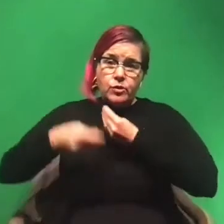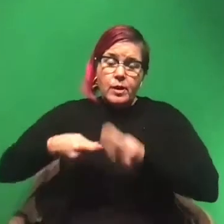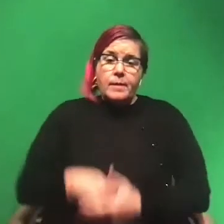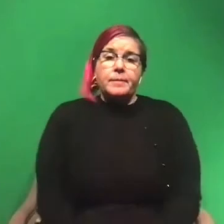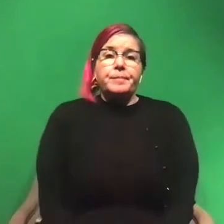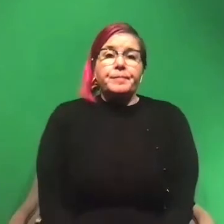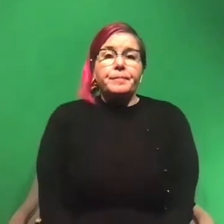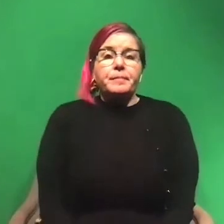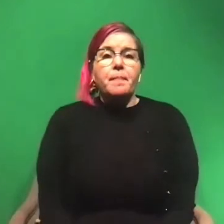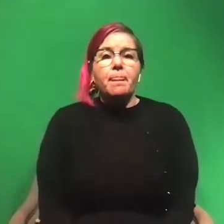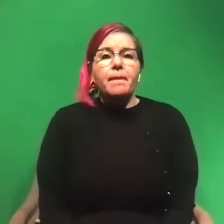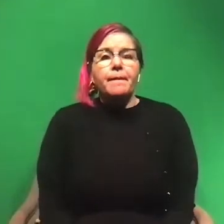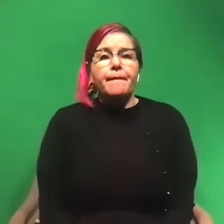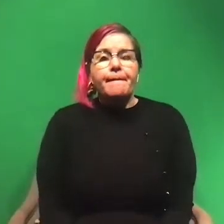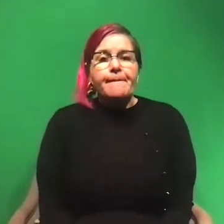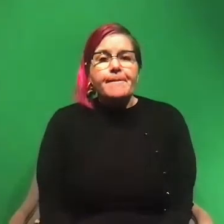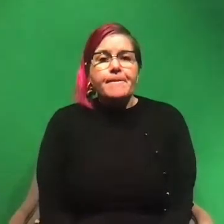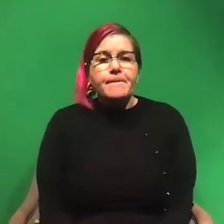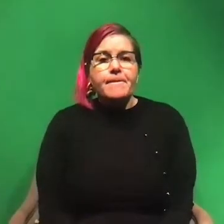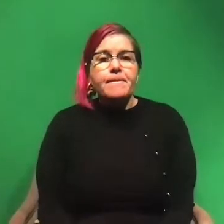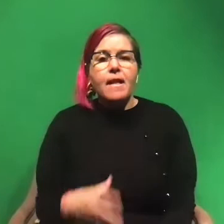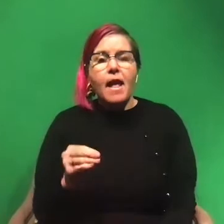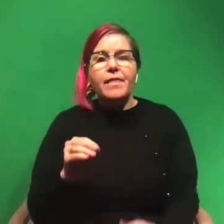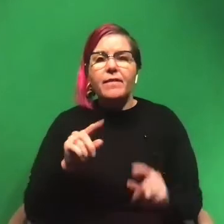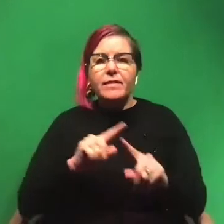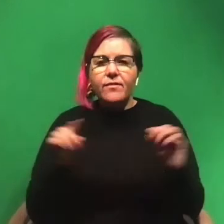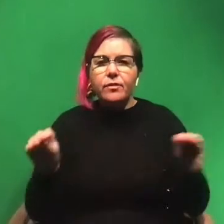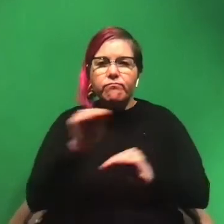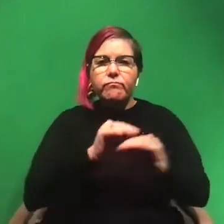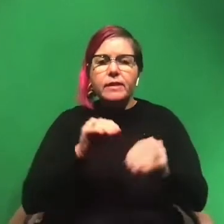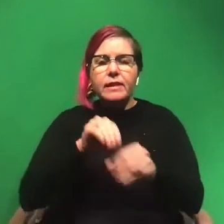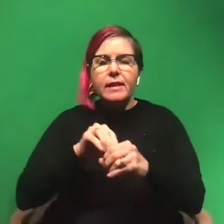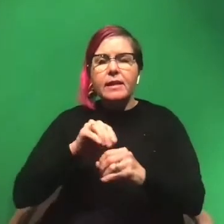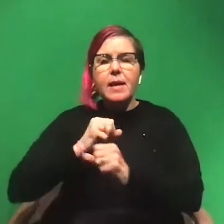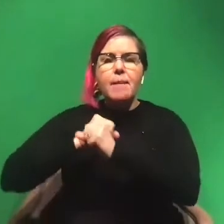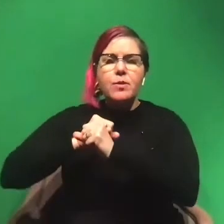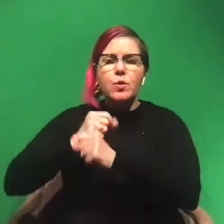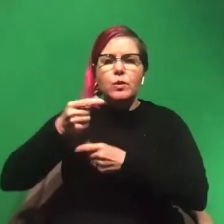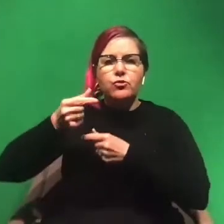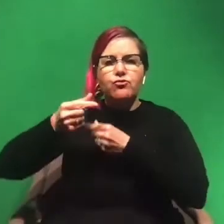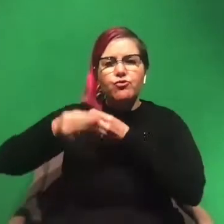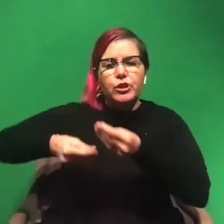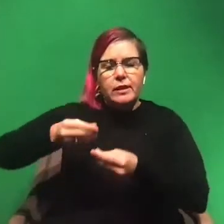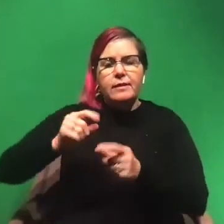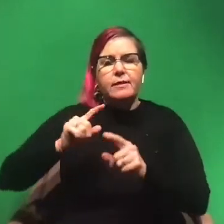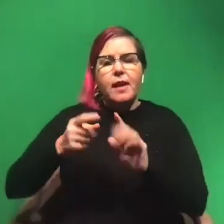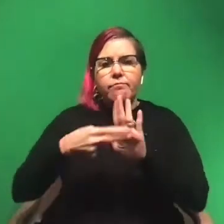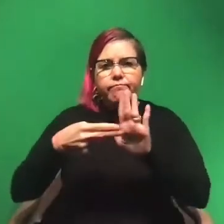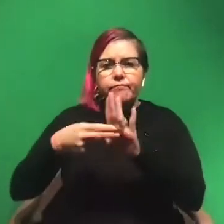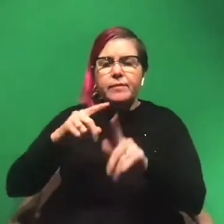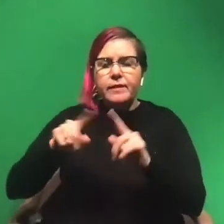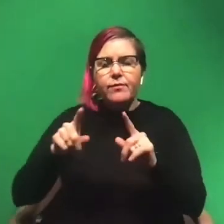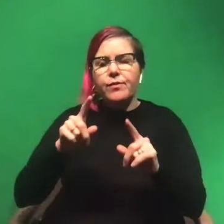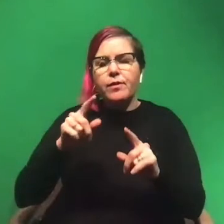So there's different polymorphism, for example, in immune genes that encode different proteins that protect our body. So if you have